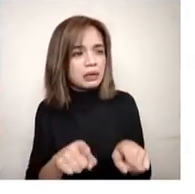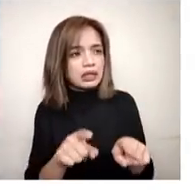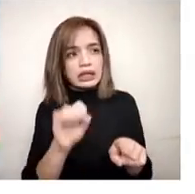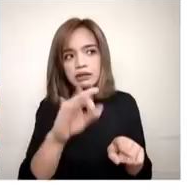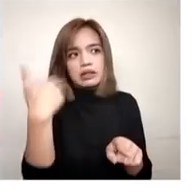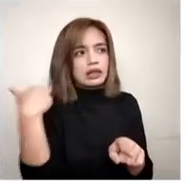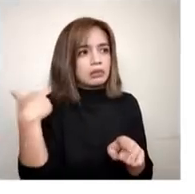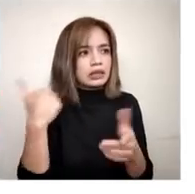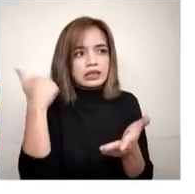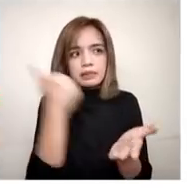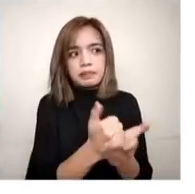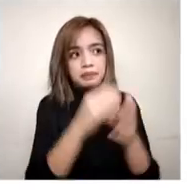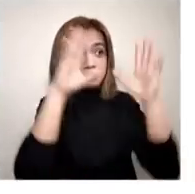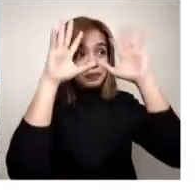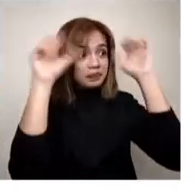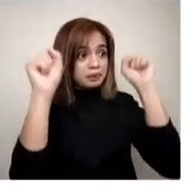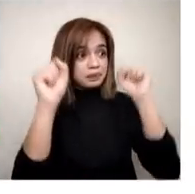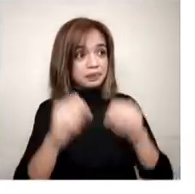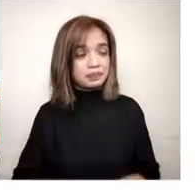President Duterte, Dr. Cabral?